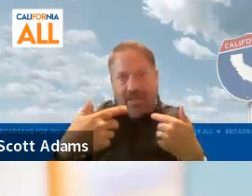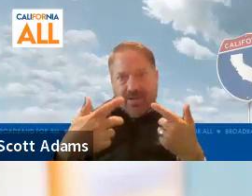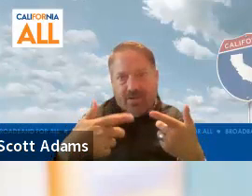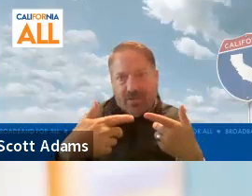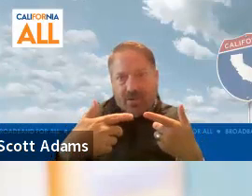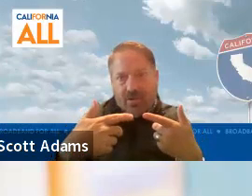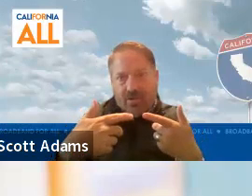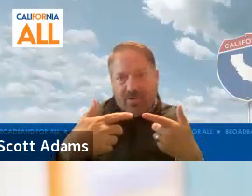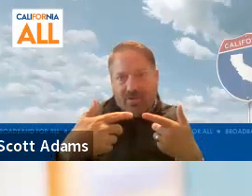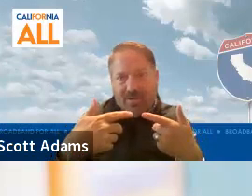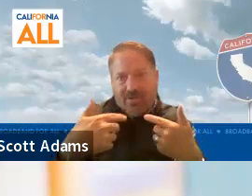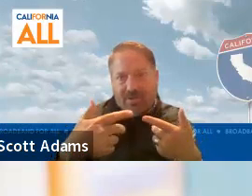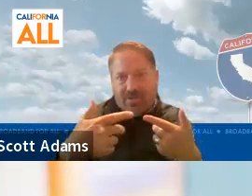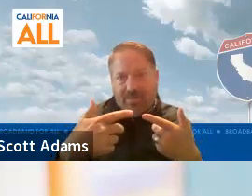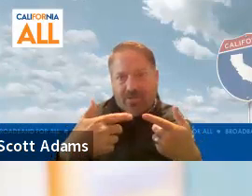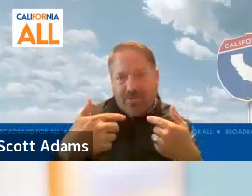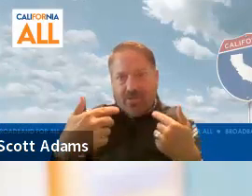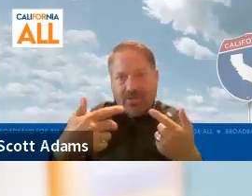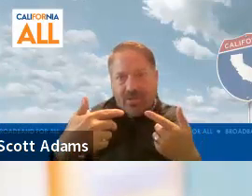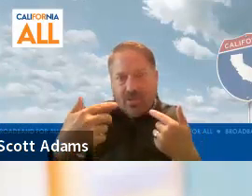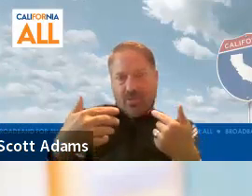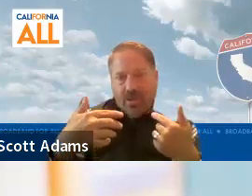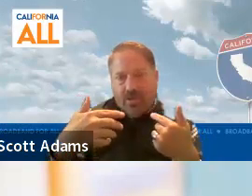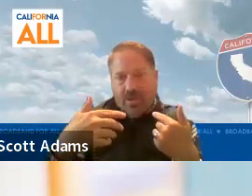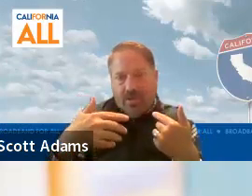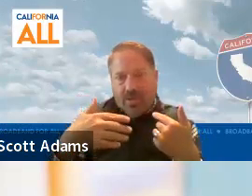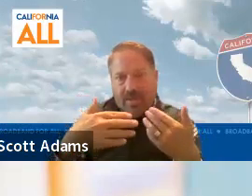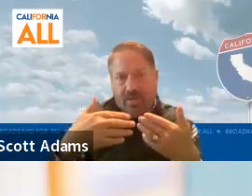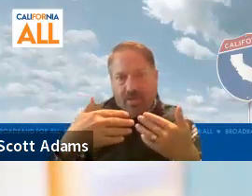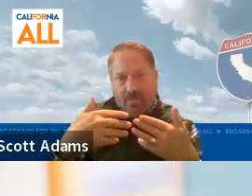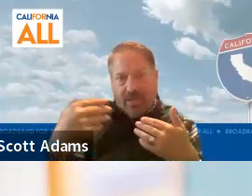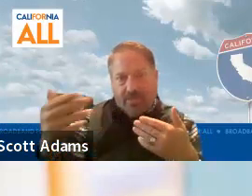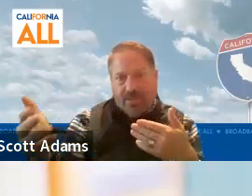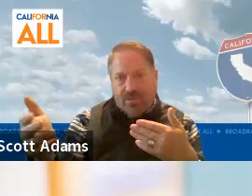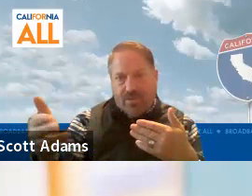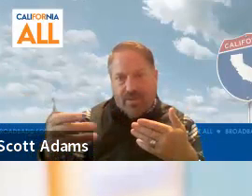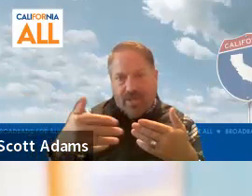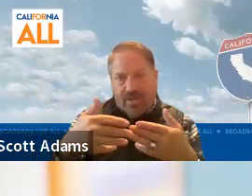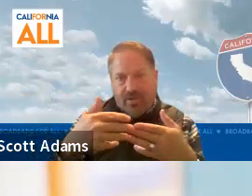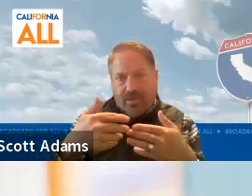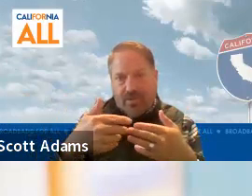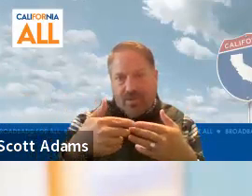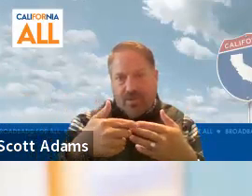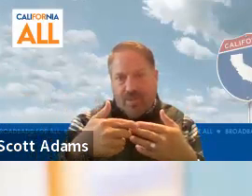health navigators are, you know, trusted messengers. And so, you know, can they also become digital